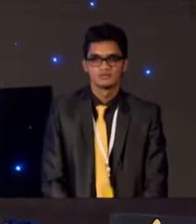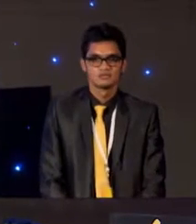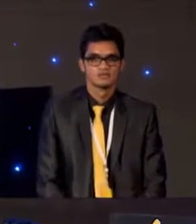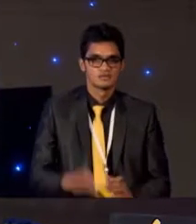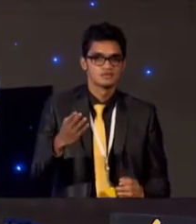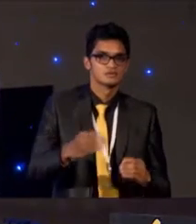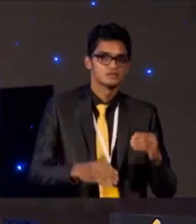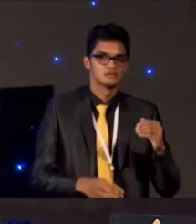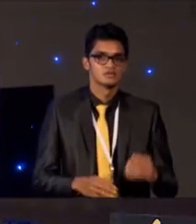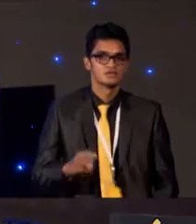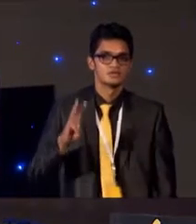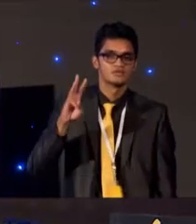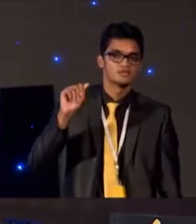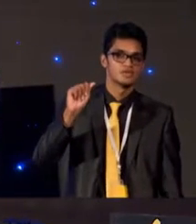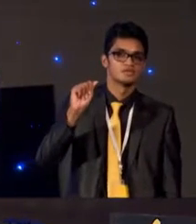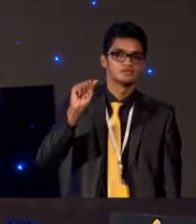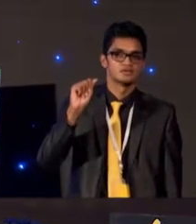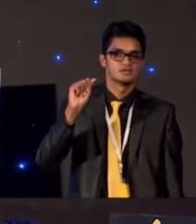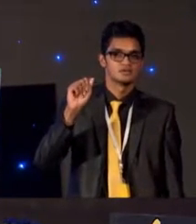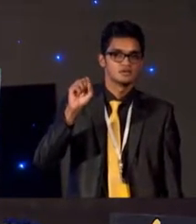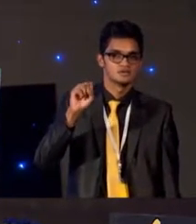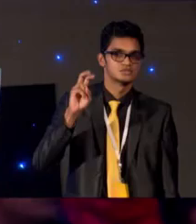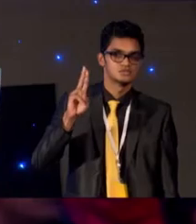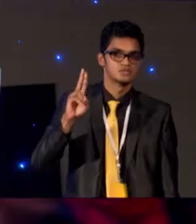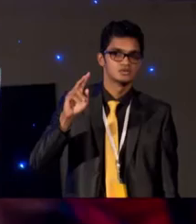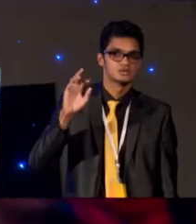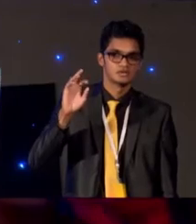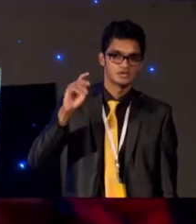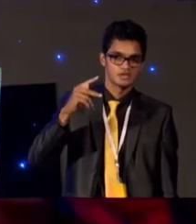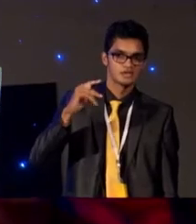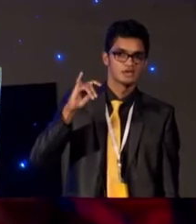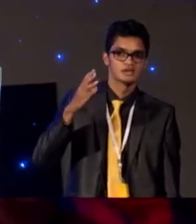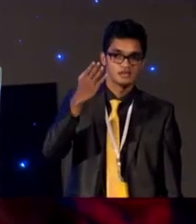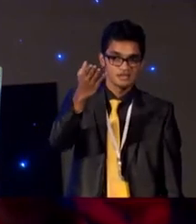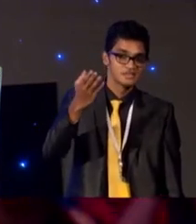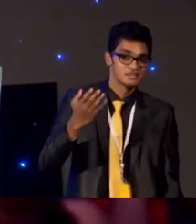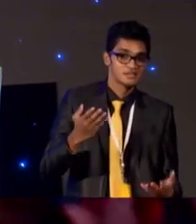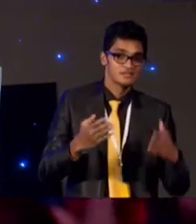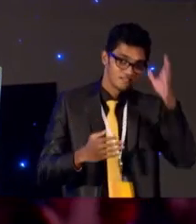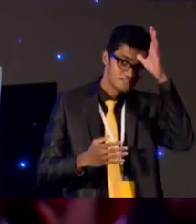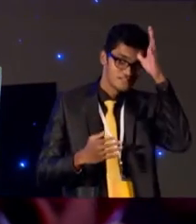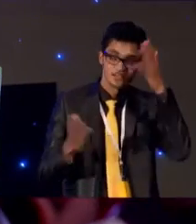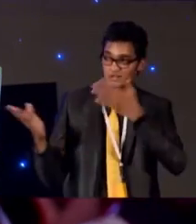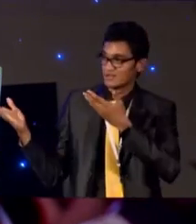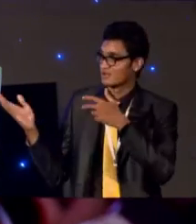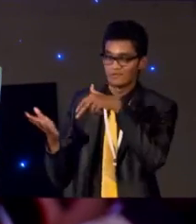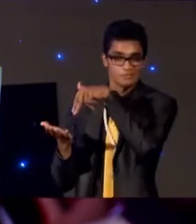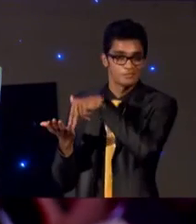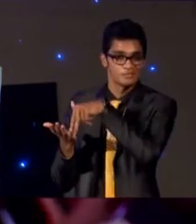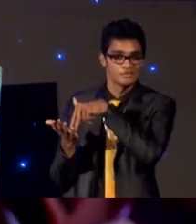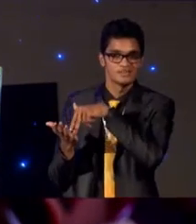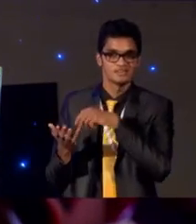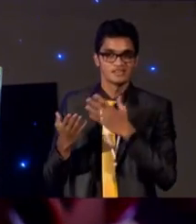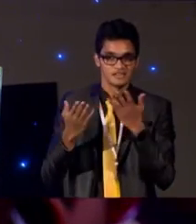I'm Vasuki. I'm the father of one of the hosts today. And as he has